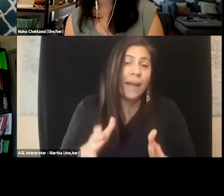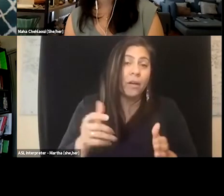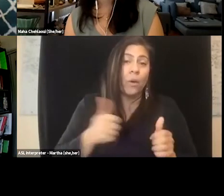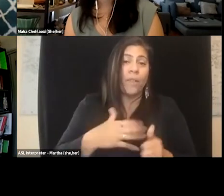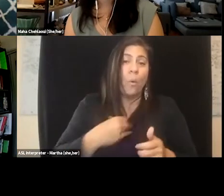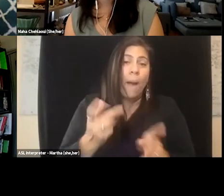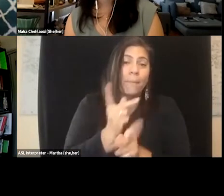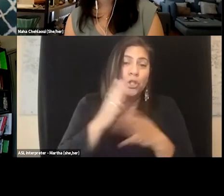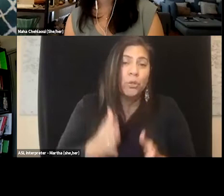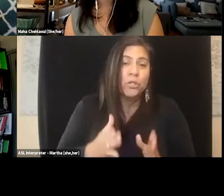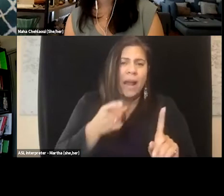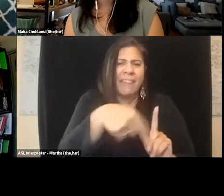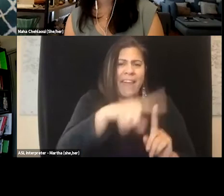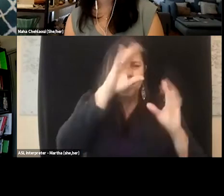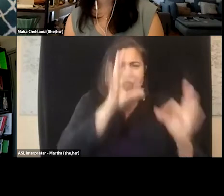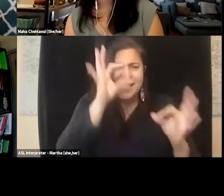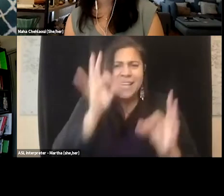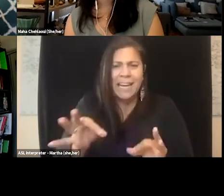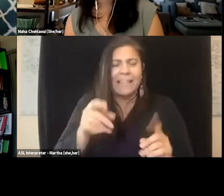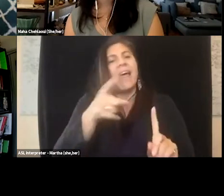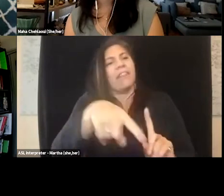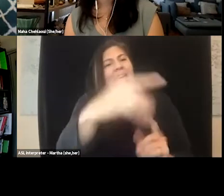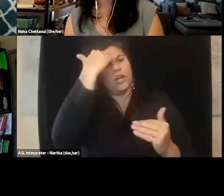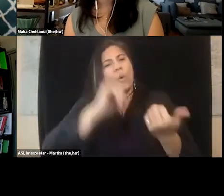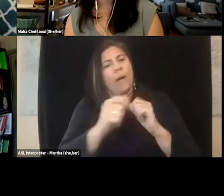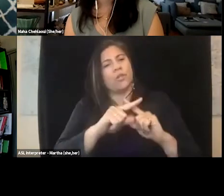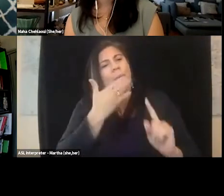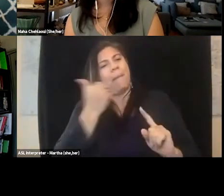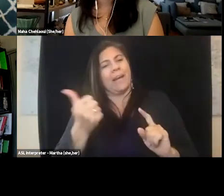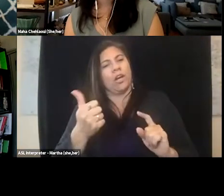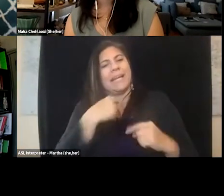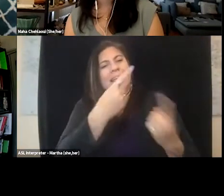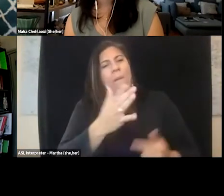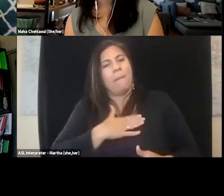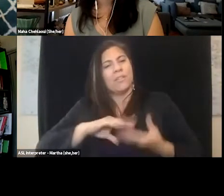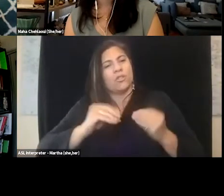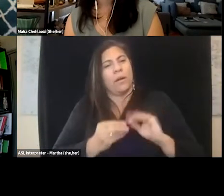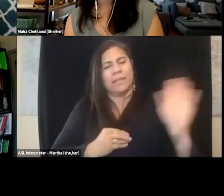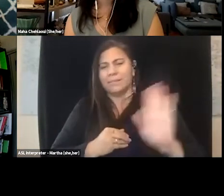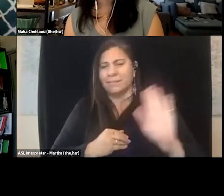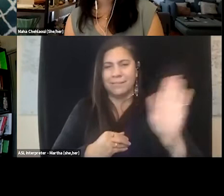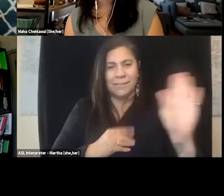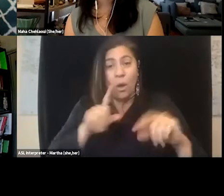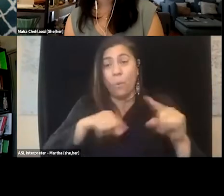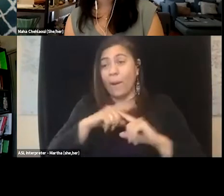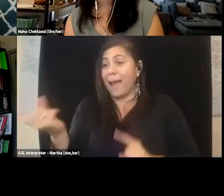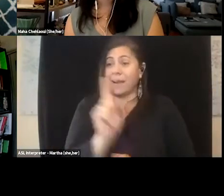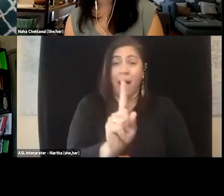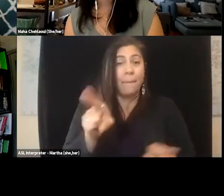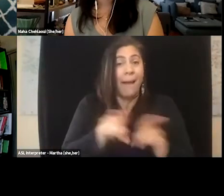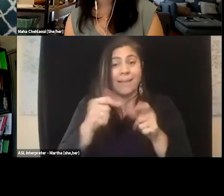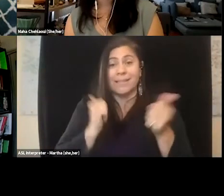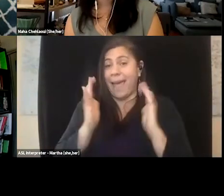that they know how to tell this story better. So when you come and audition as an actor, you have